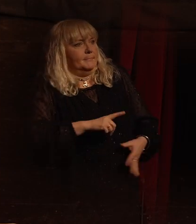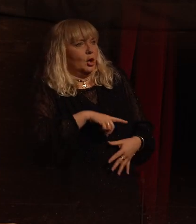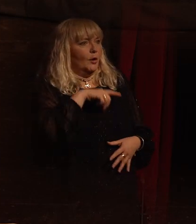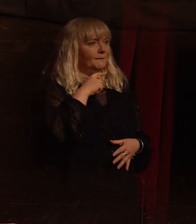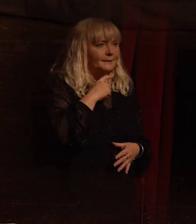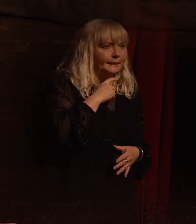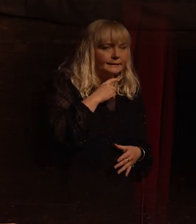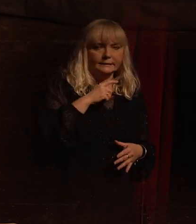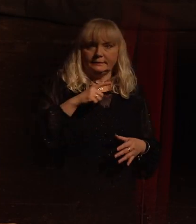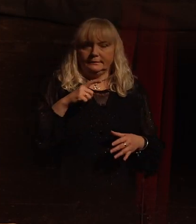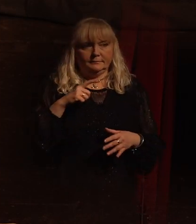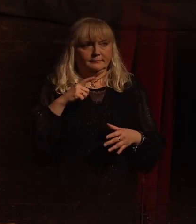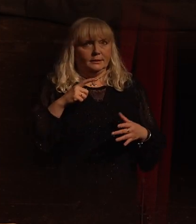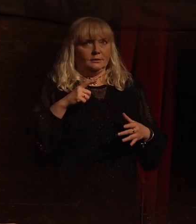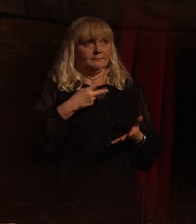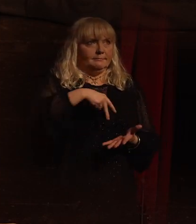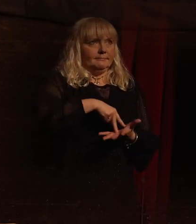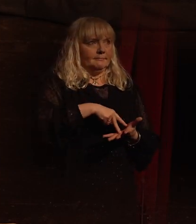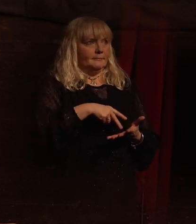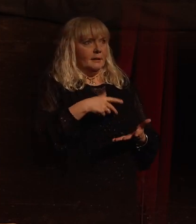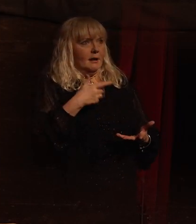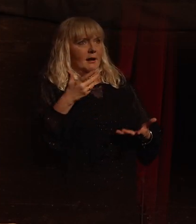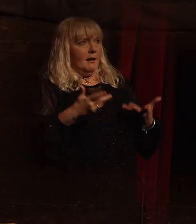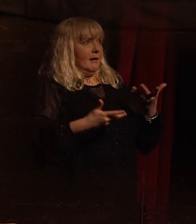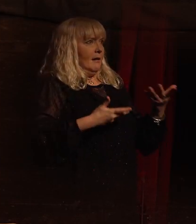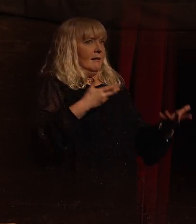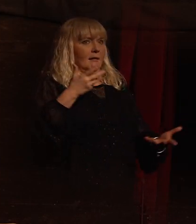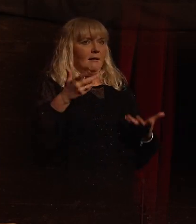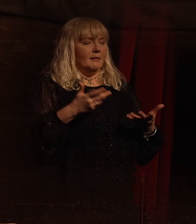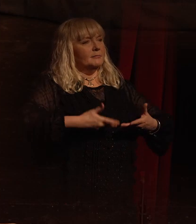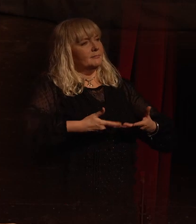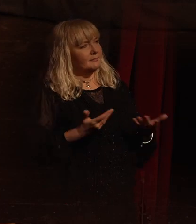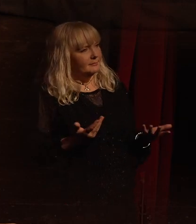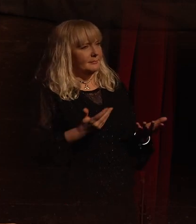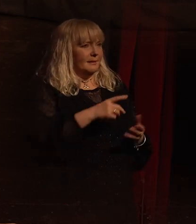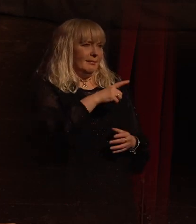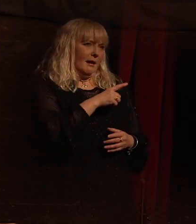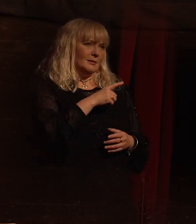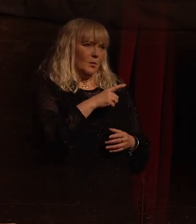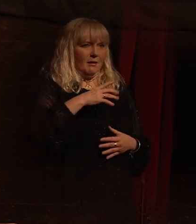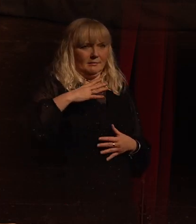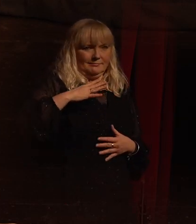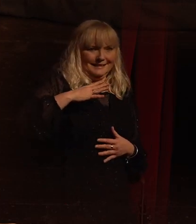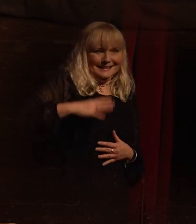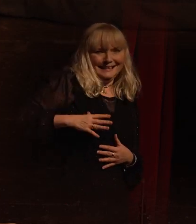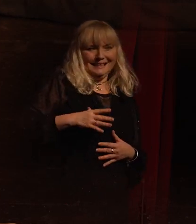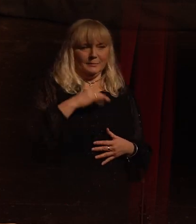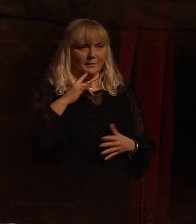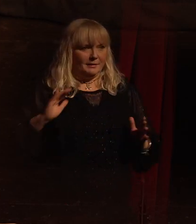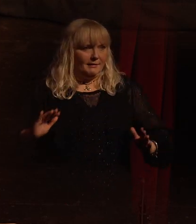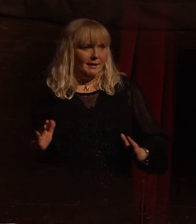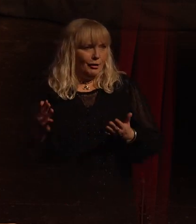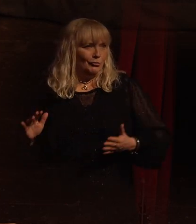at making sure that everybody in the NTDF family has the confidence that they need to be the people that they're going to